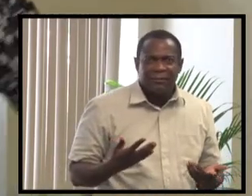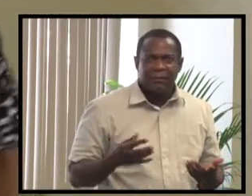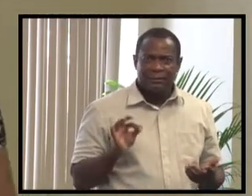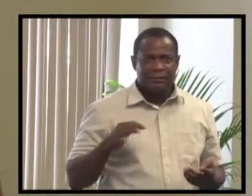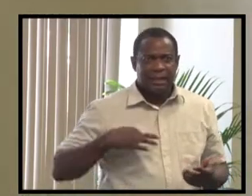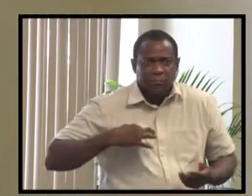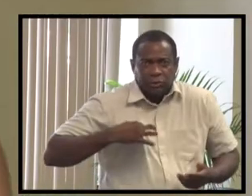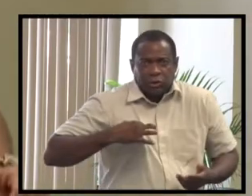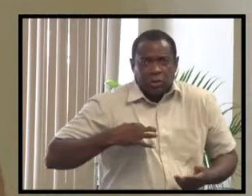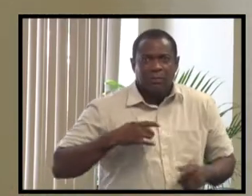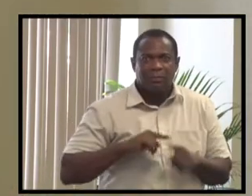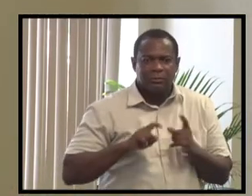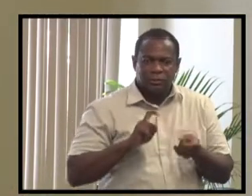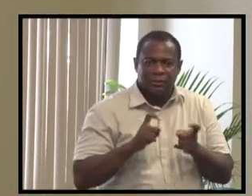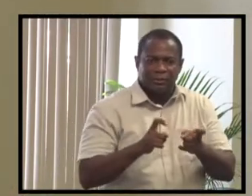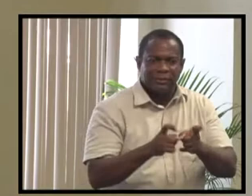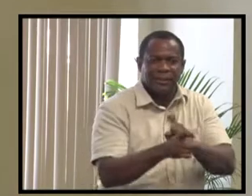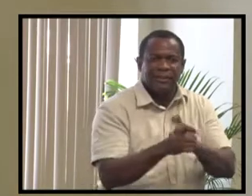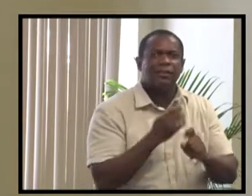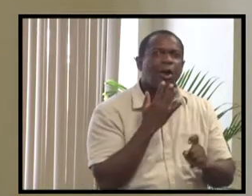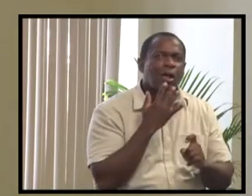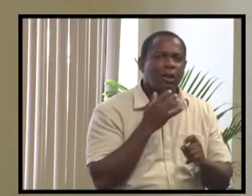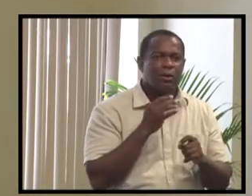So we always want to update basics.